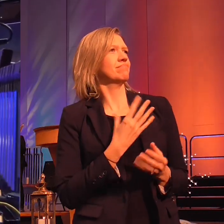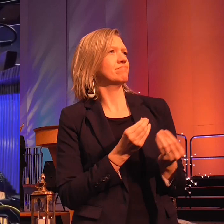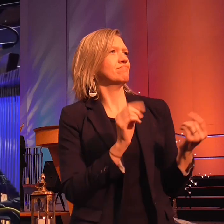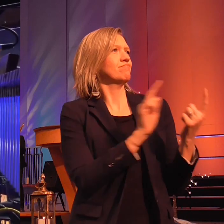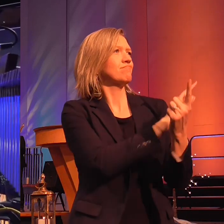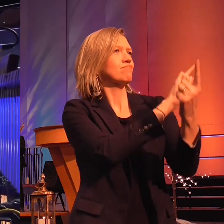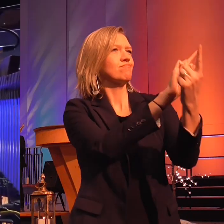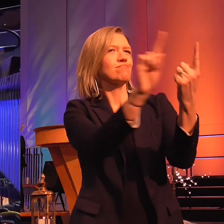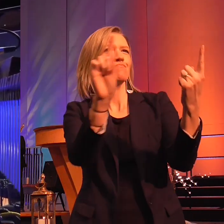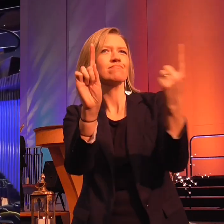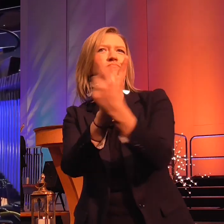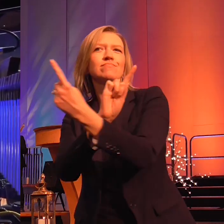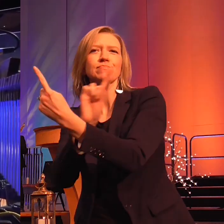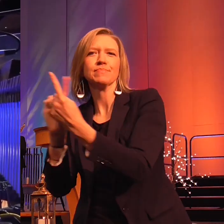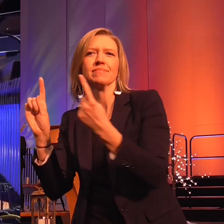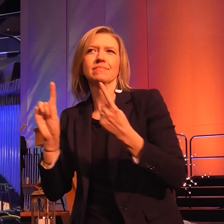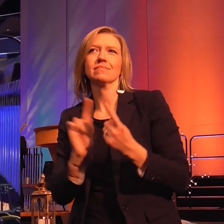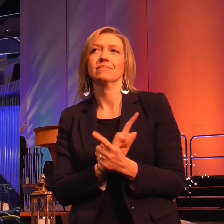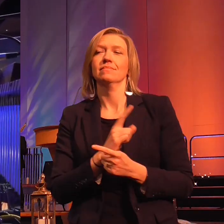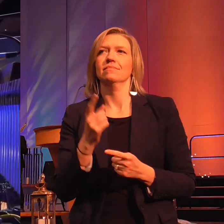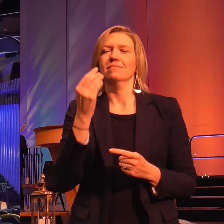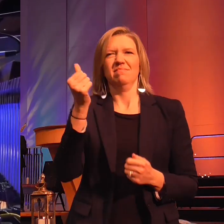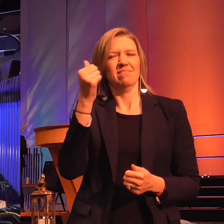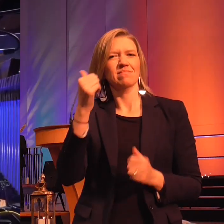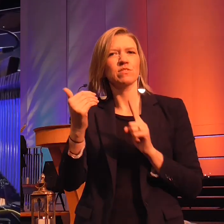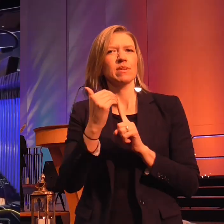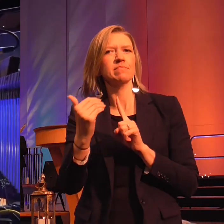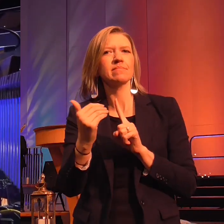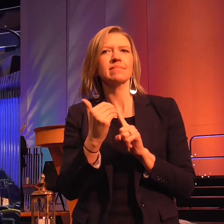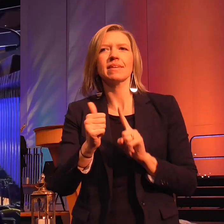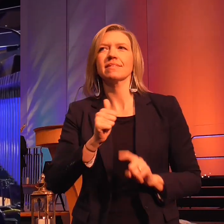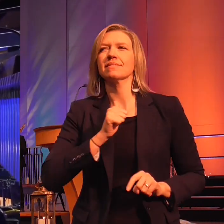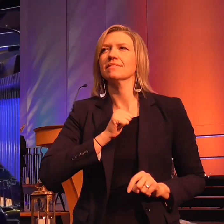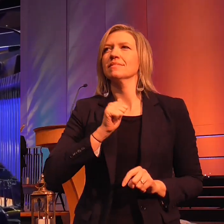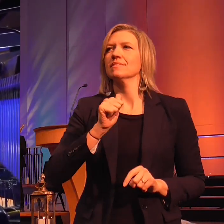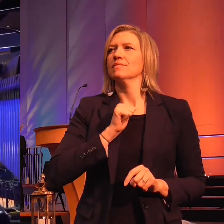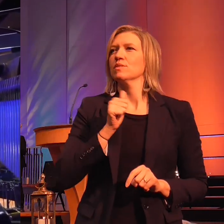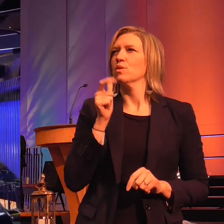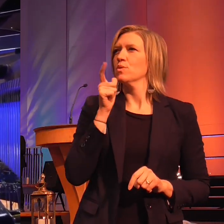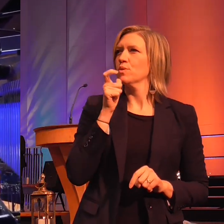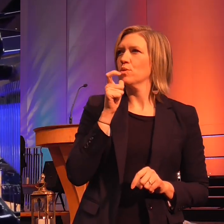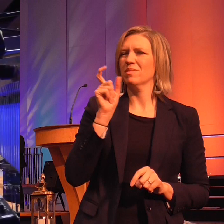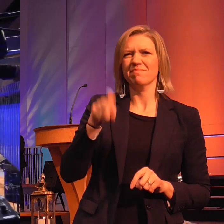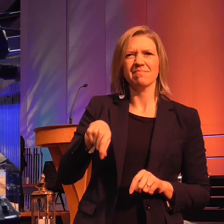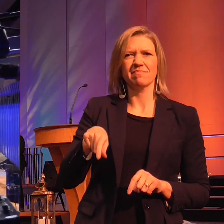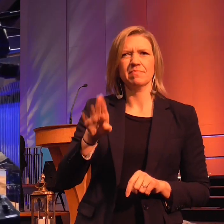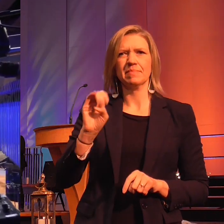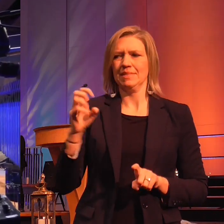Of you.